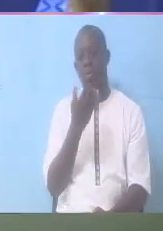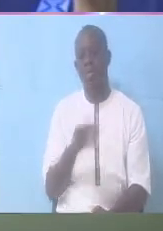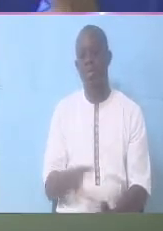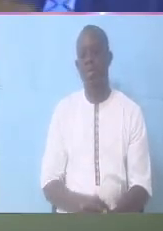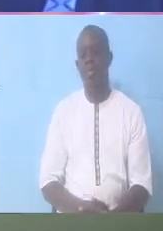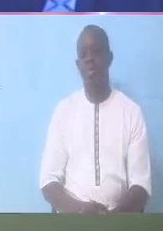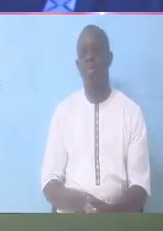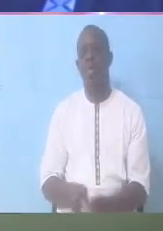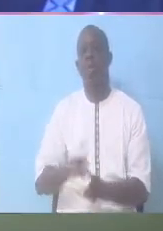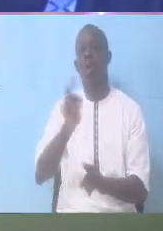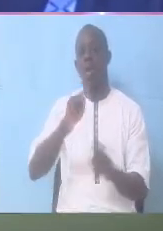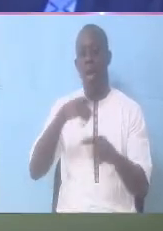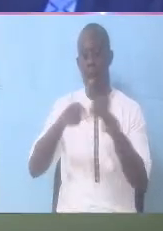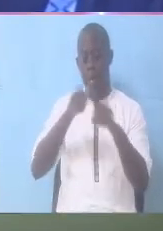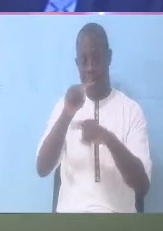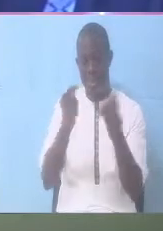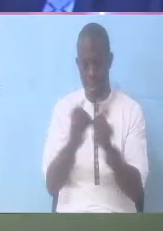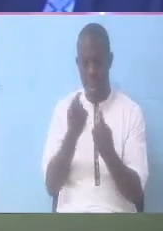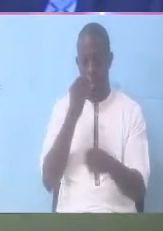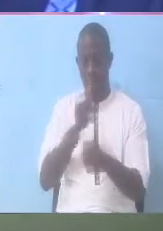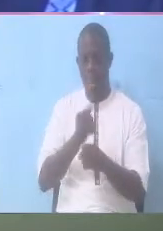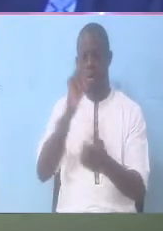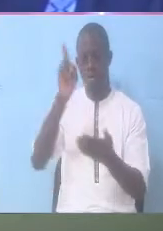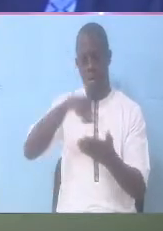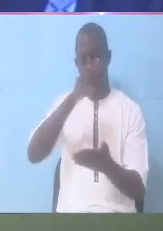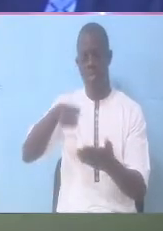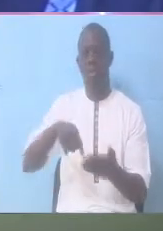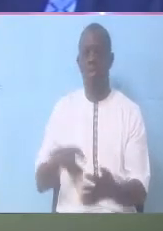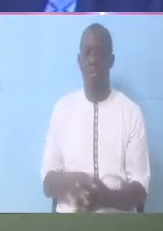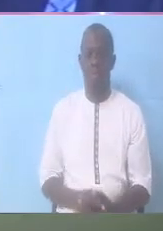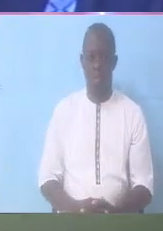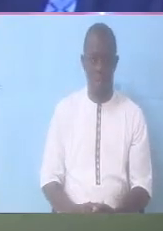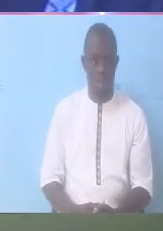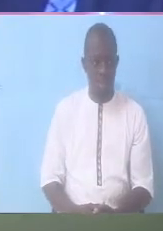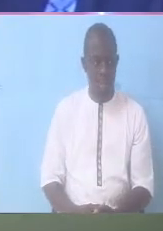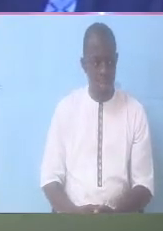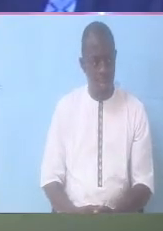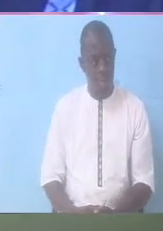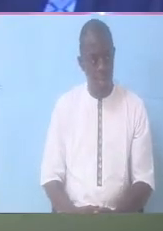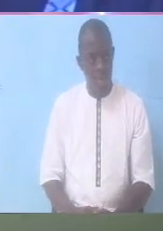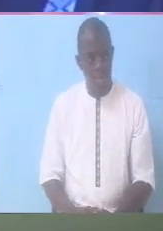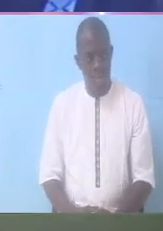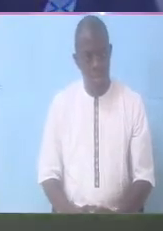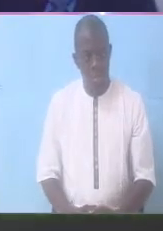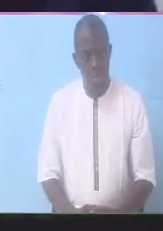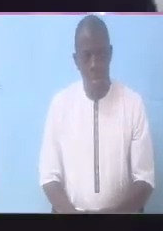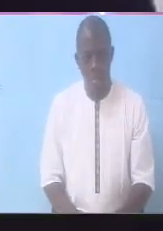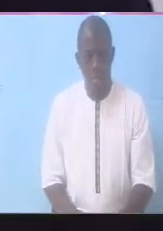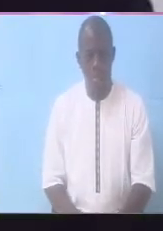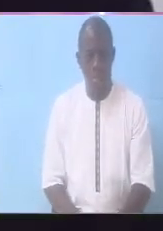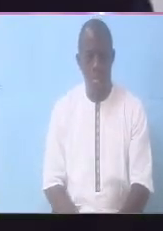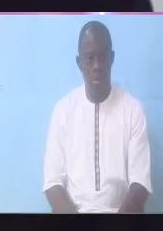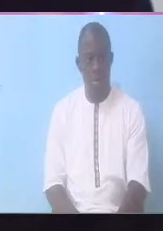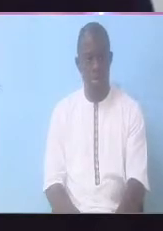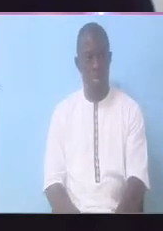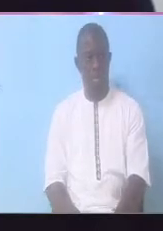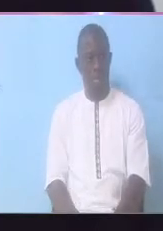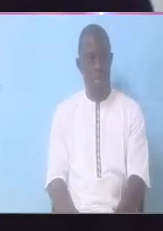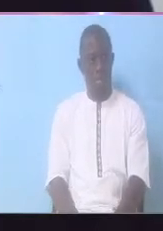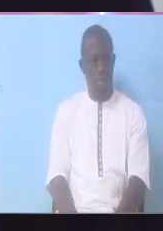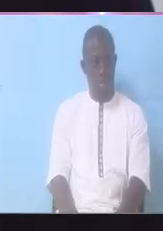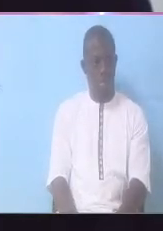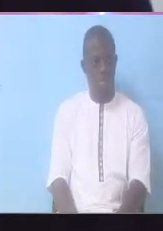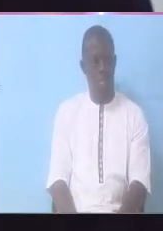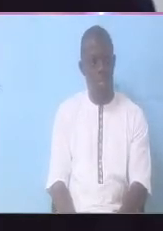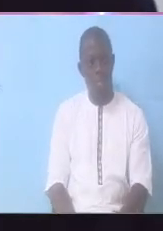Yes. What about it was wrong? Sir, you know, I did even told Jami, I said witchcrafting have been there since the time